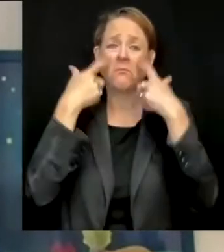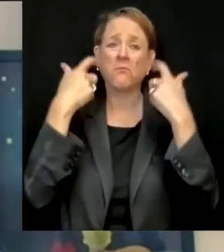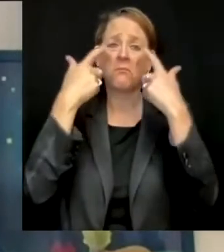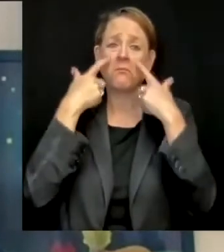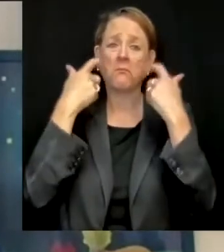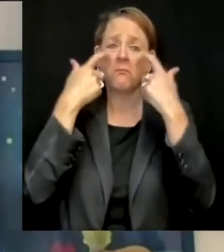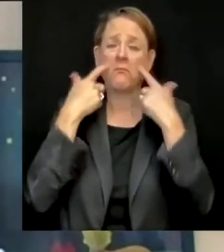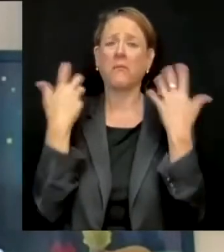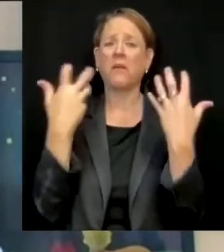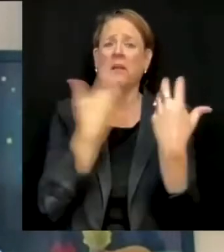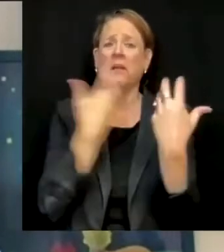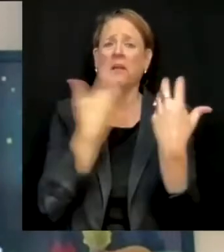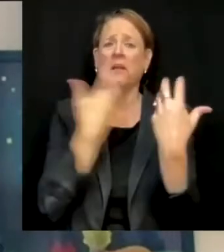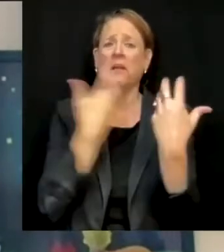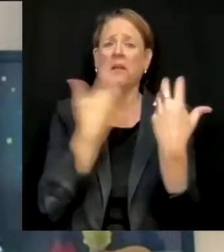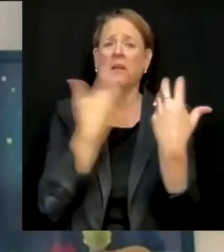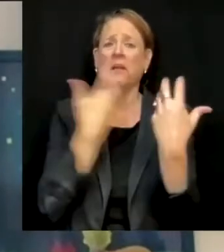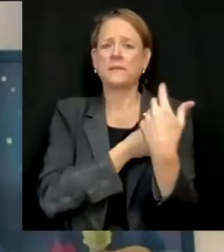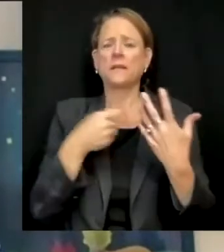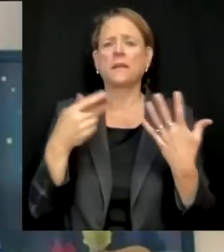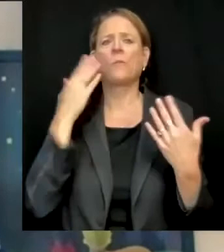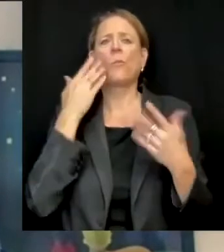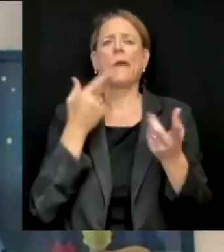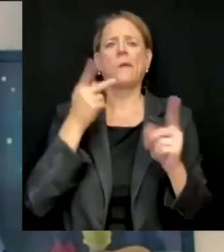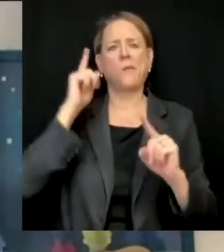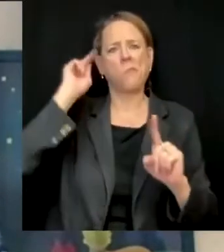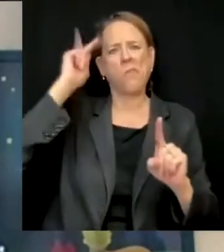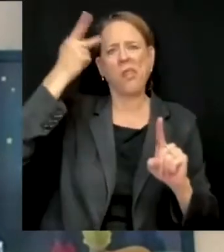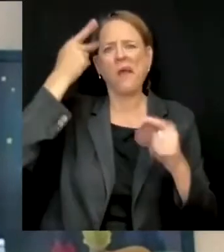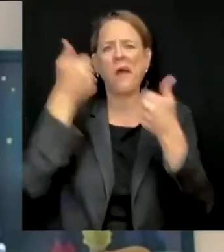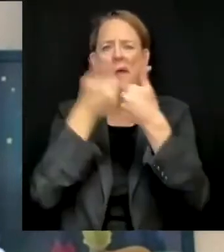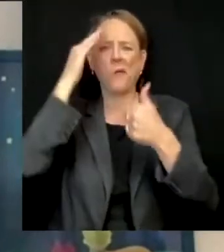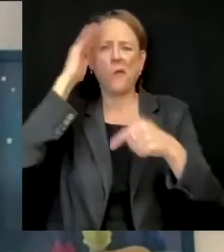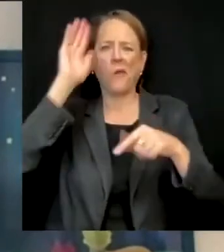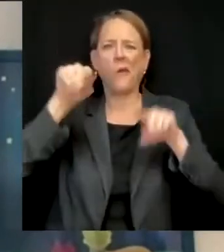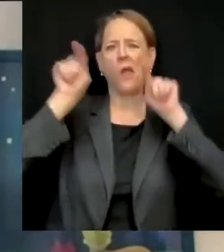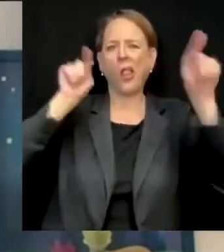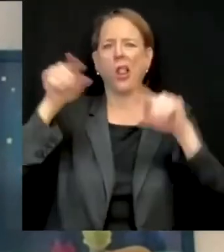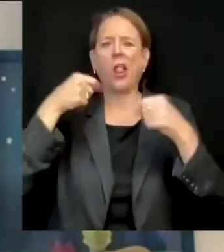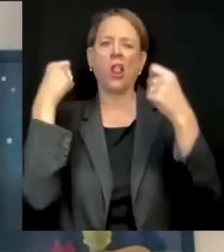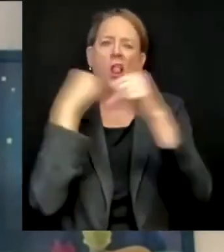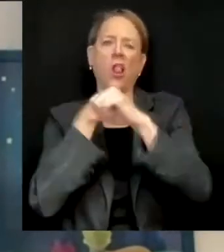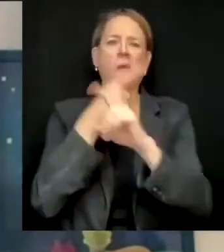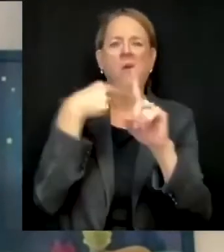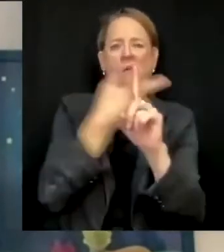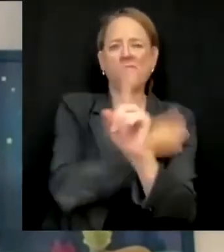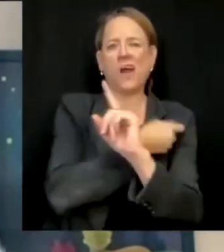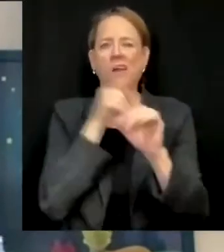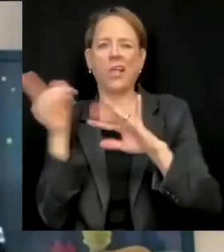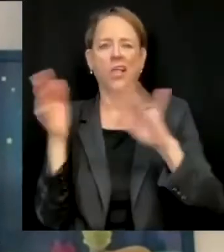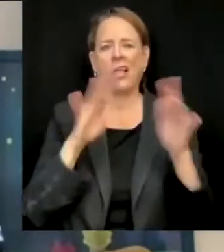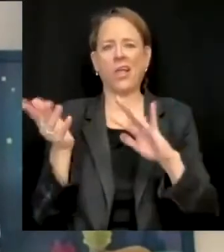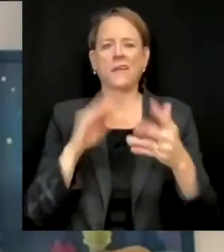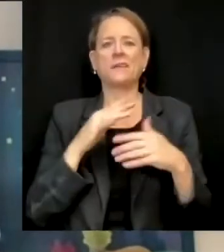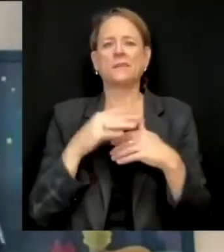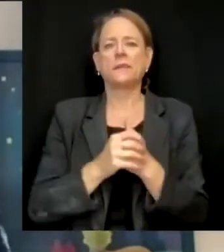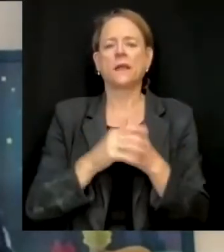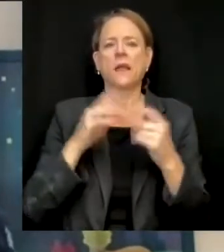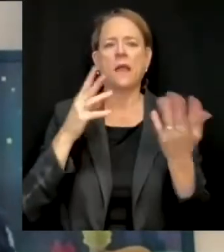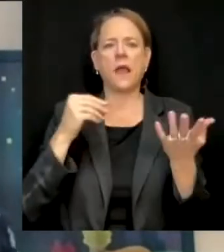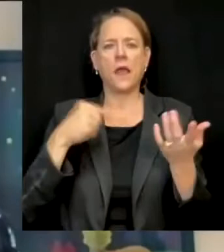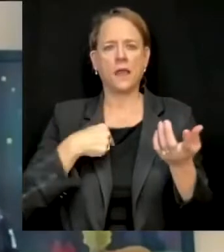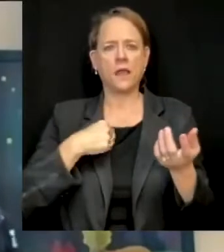thought because they had a certain blood type or a certain skin color, they wouldn't get as sick. They thought it was just the